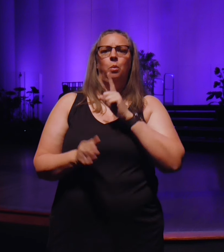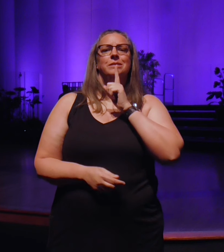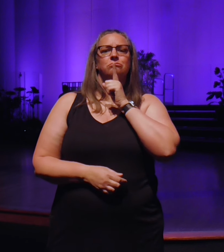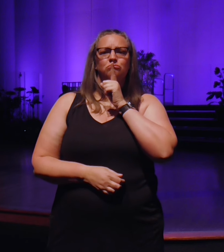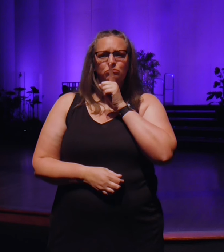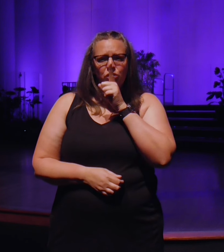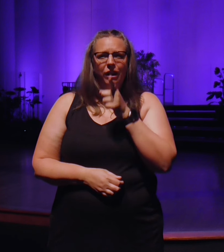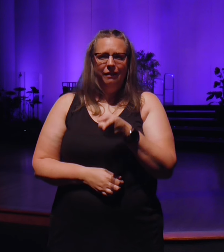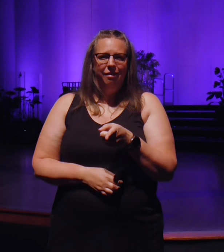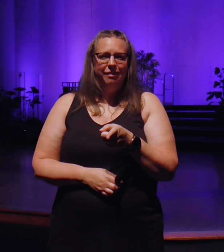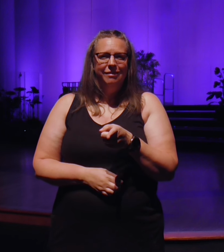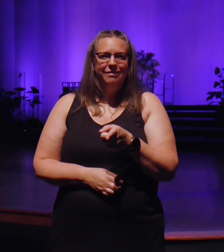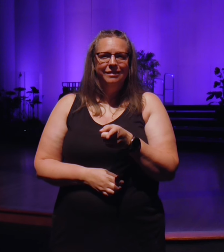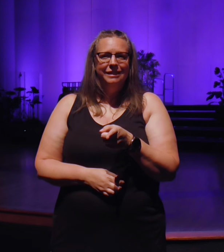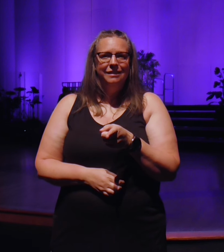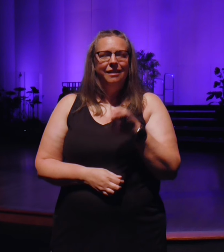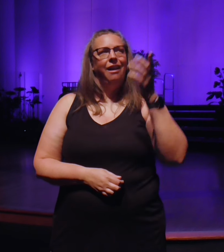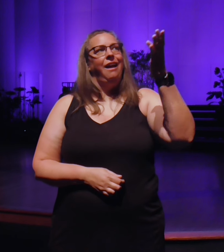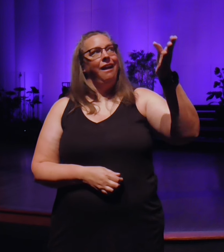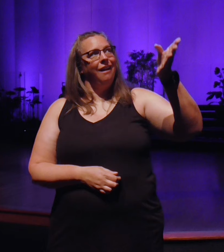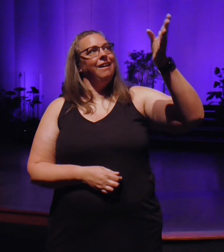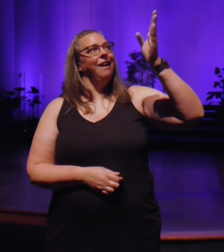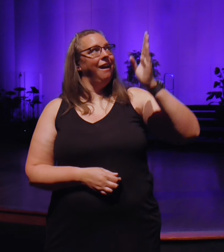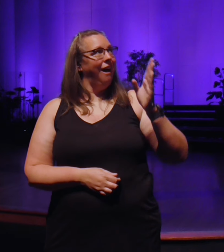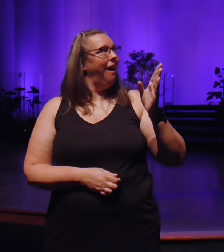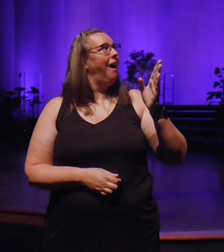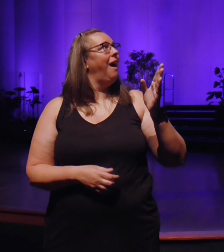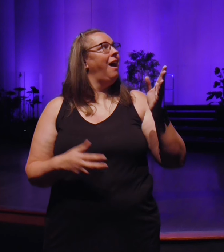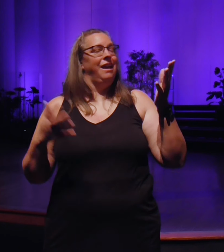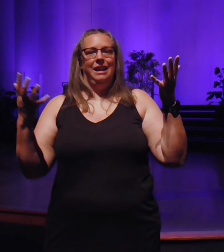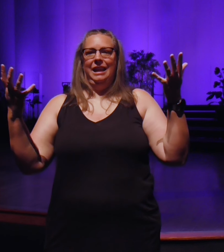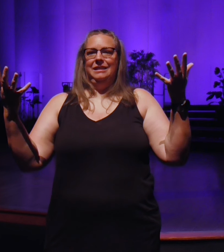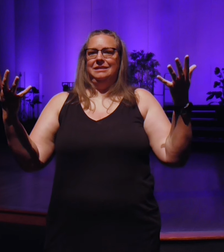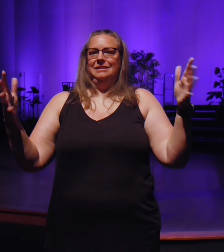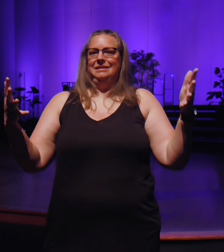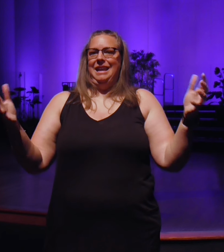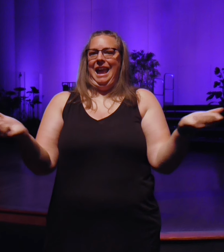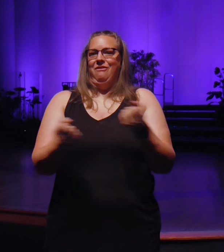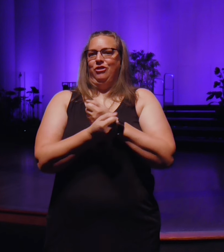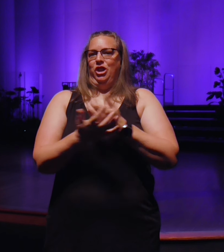real. That God is all there is,